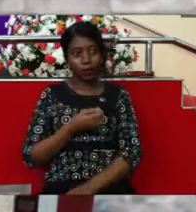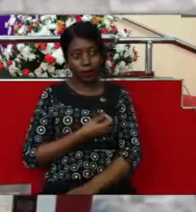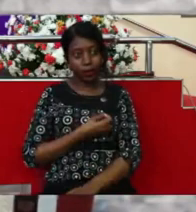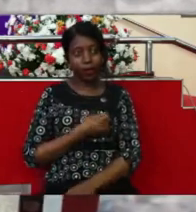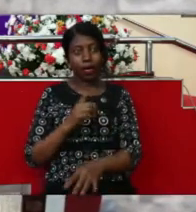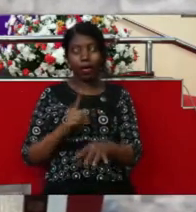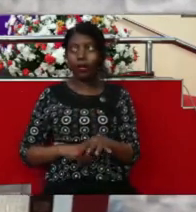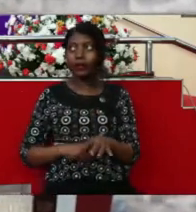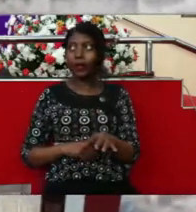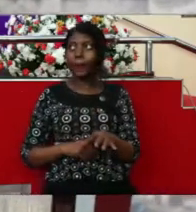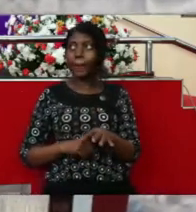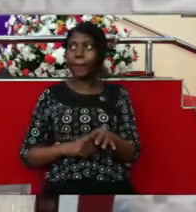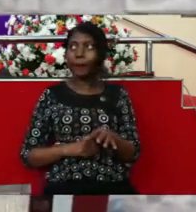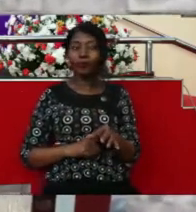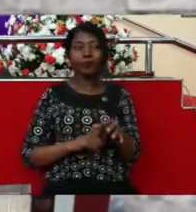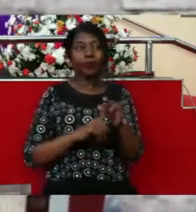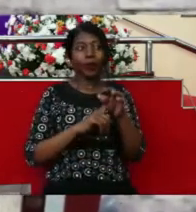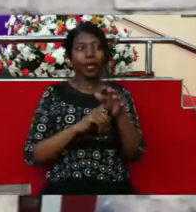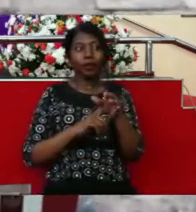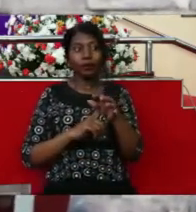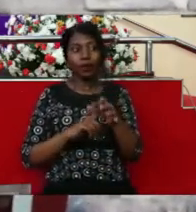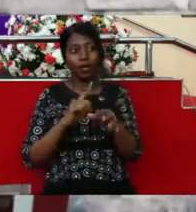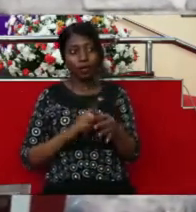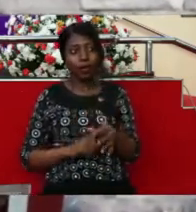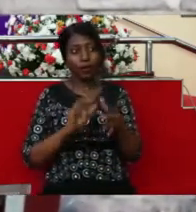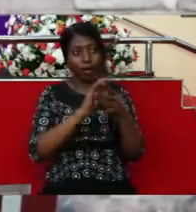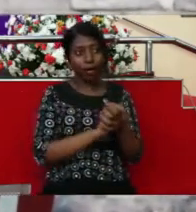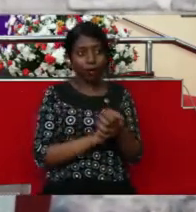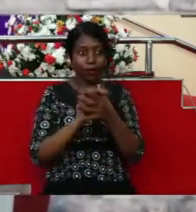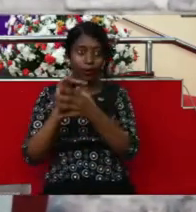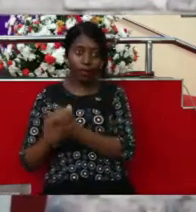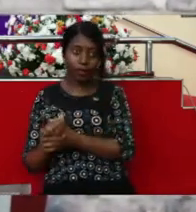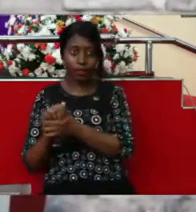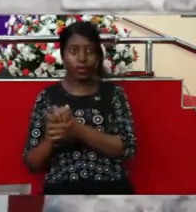as I bring greetings to the saints and the believers in the congregation,